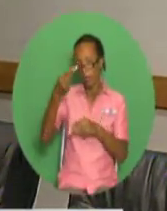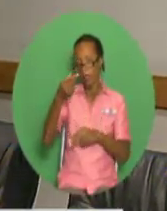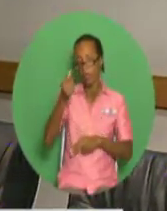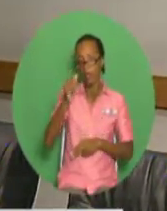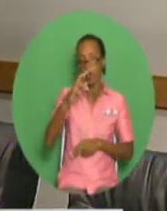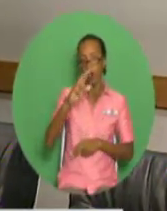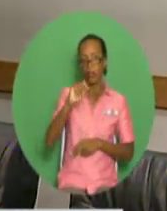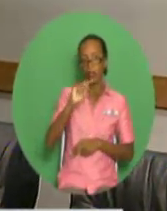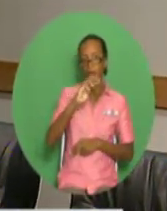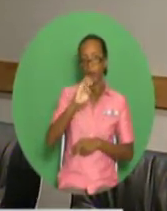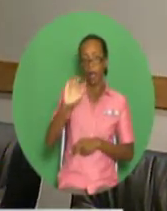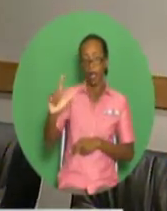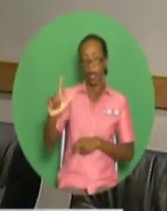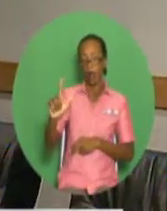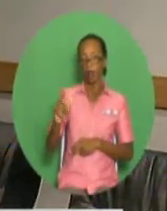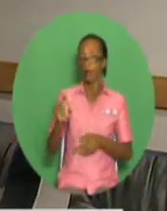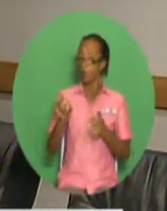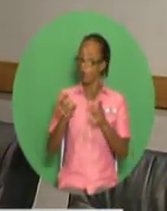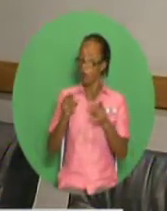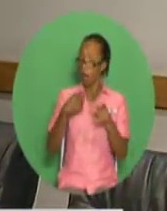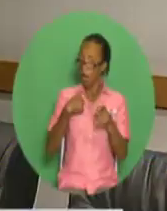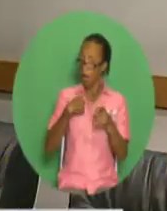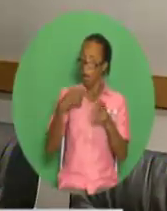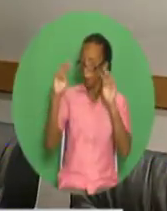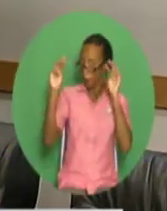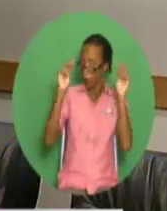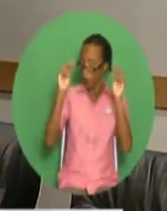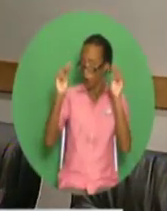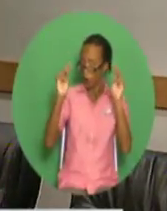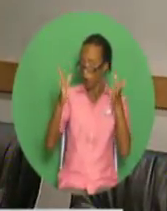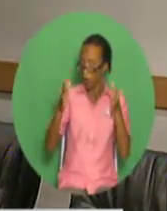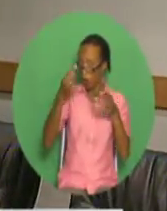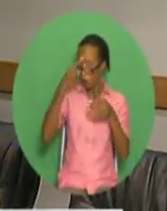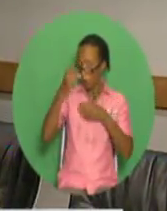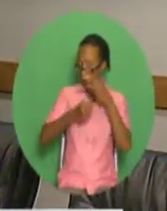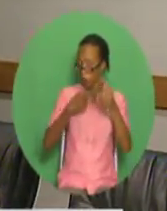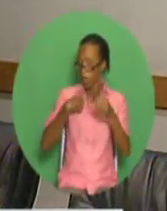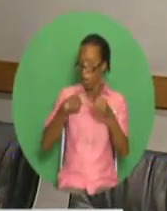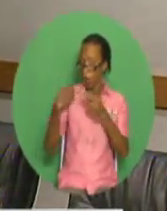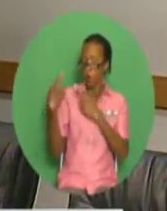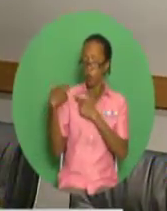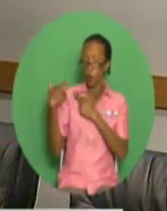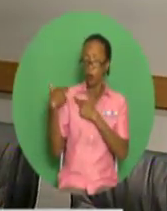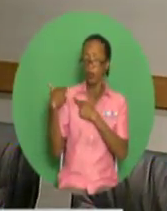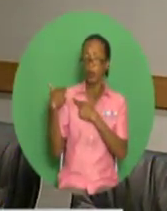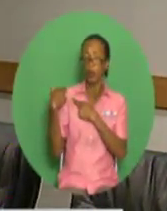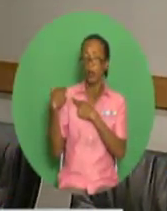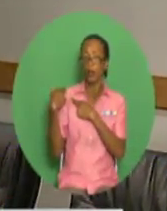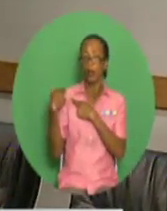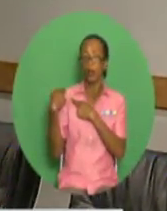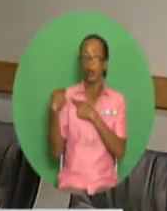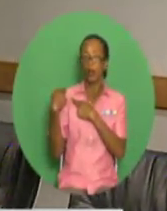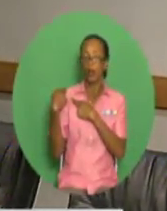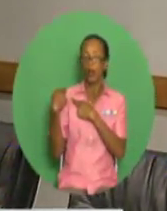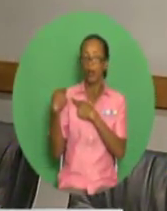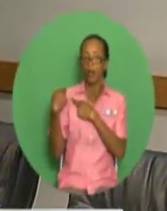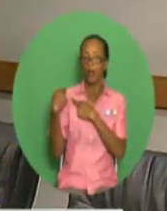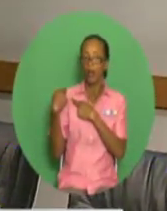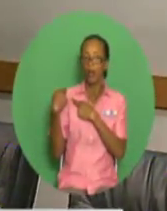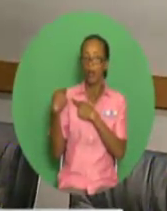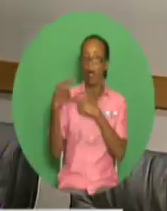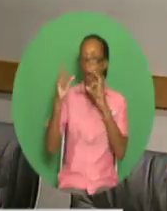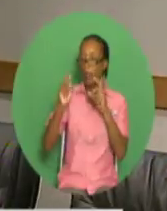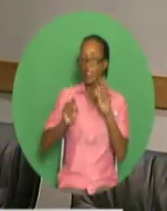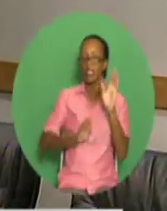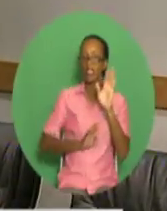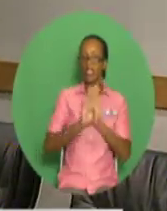know, part of my portfolio as part of the manifesto for the People's National Movement, which is now policy, is to work with regards to development